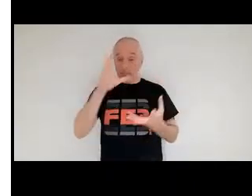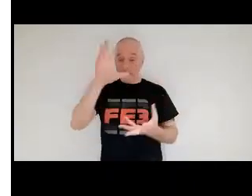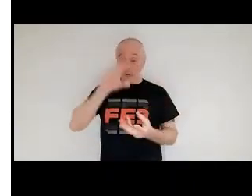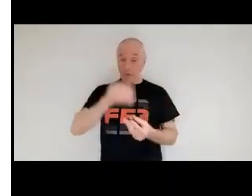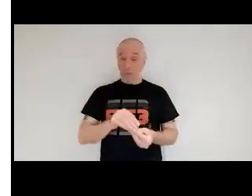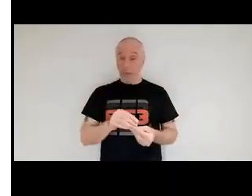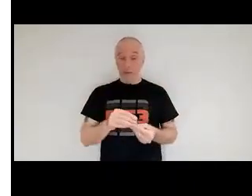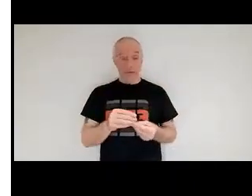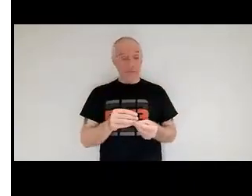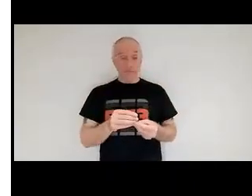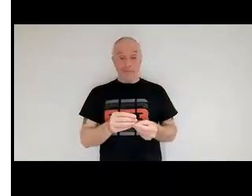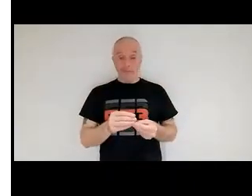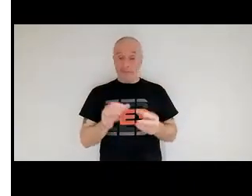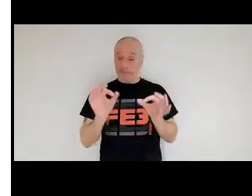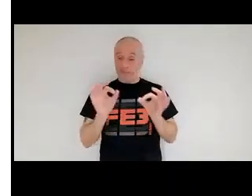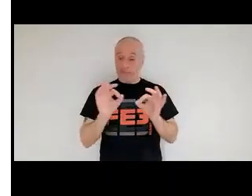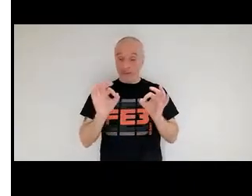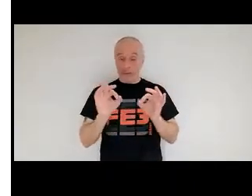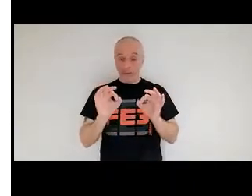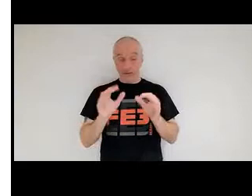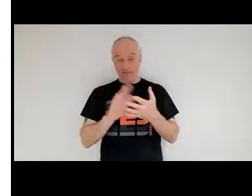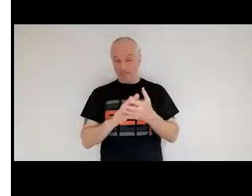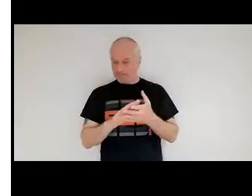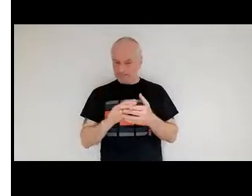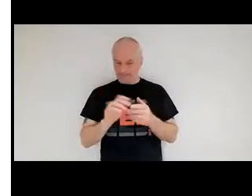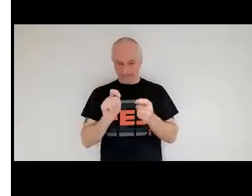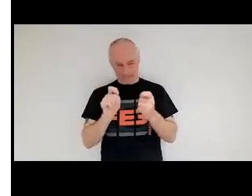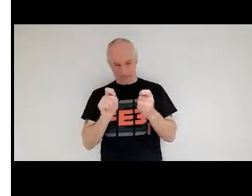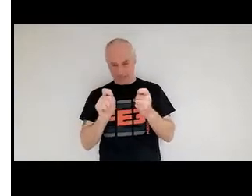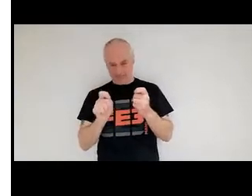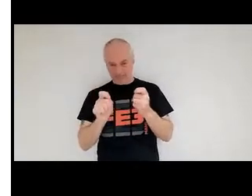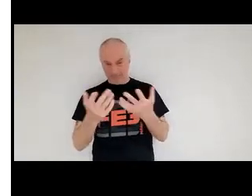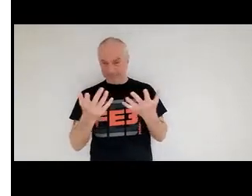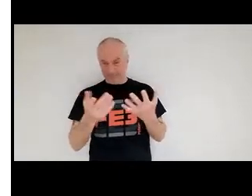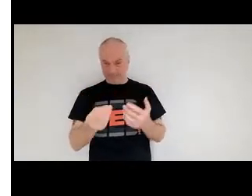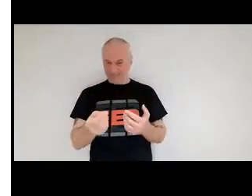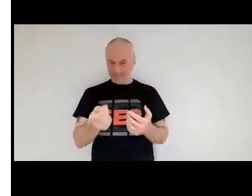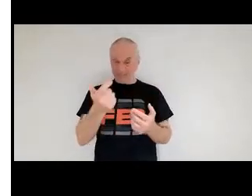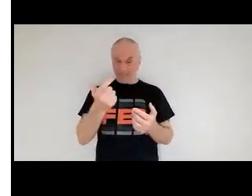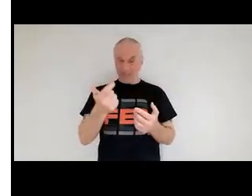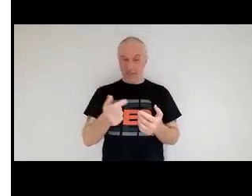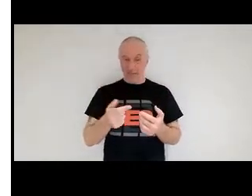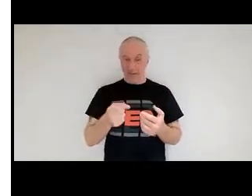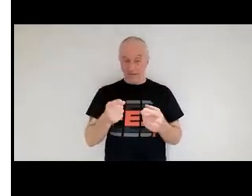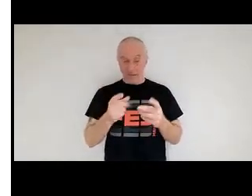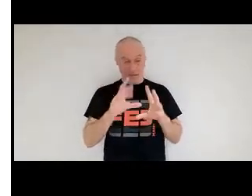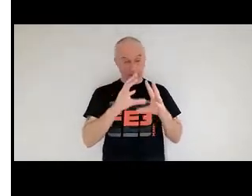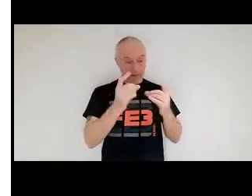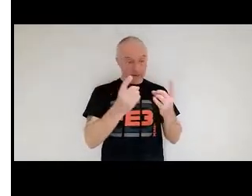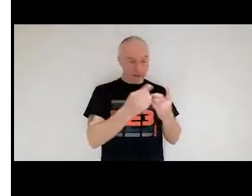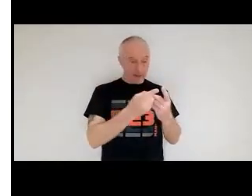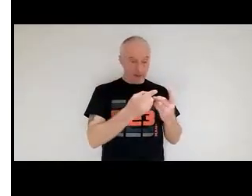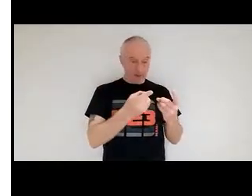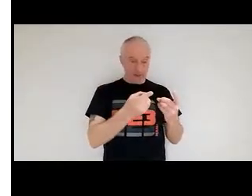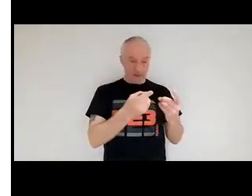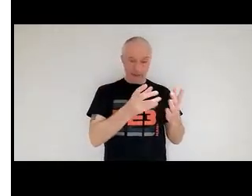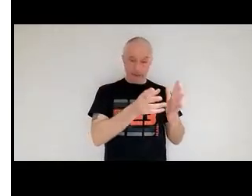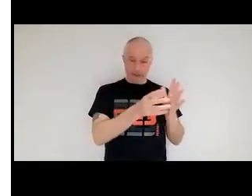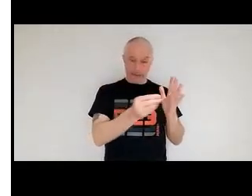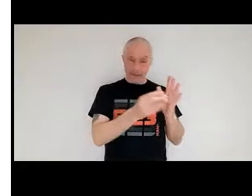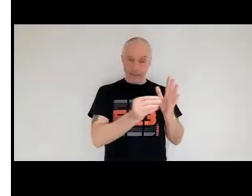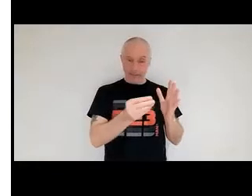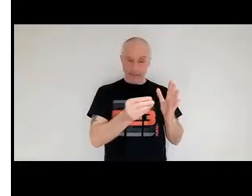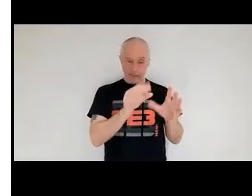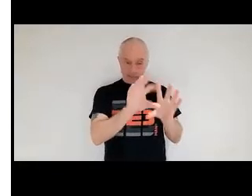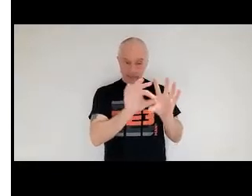change in the mechanical properties of the samples tested as a consequence of introducing the blend. So there was